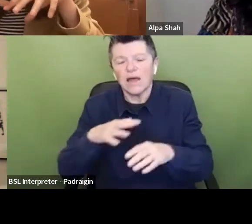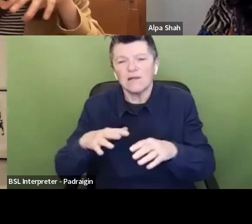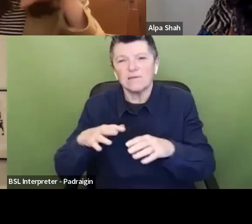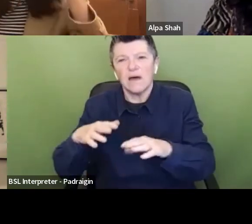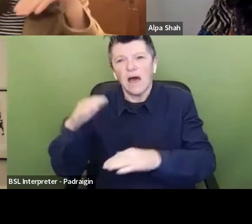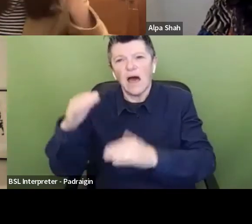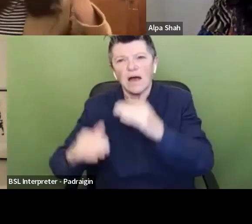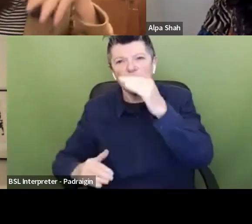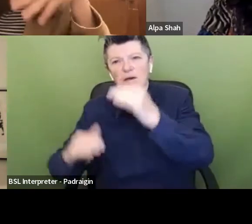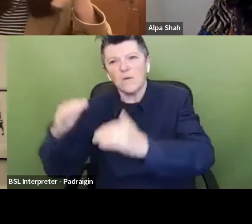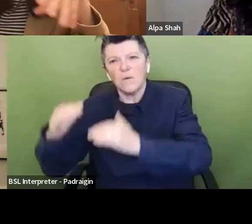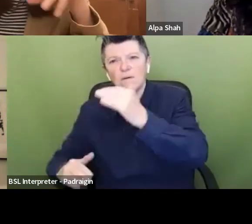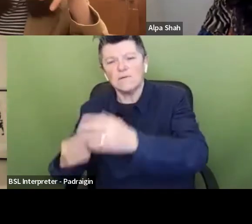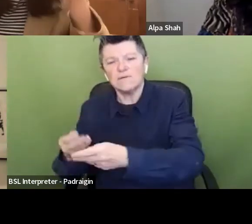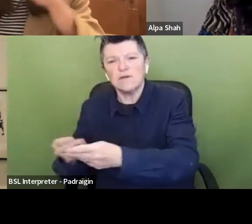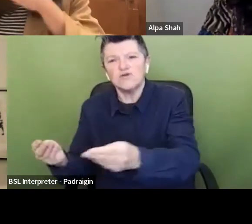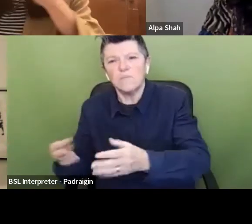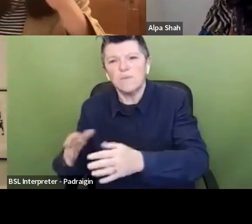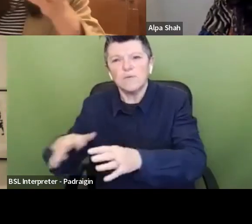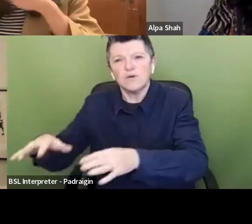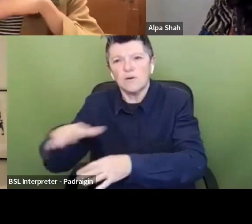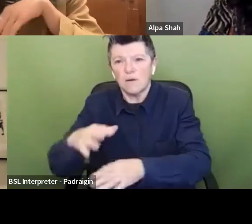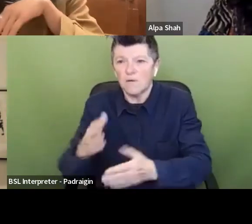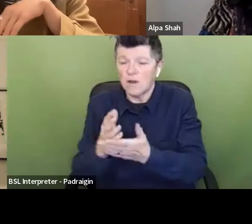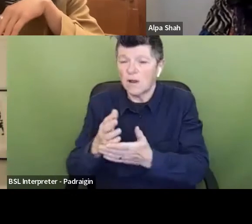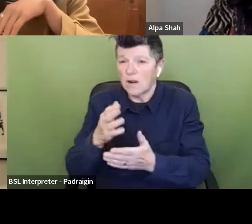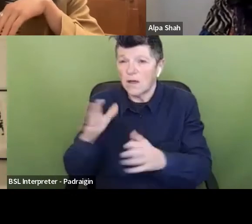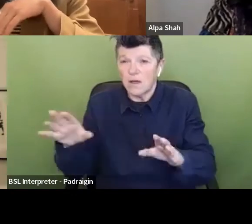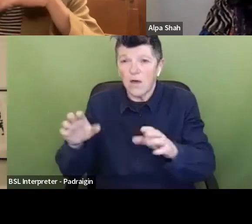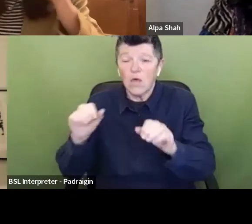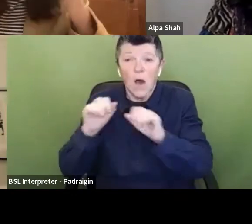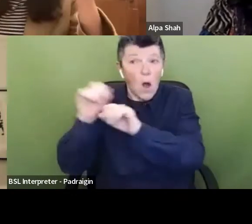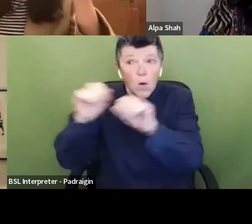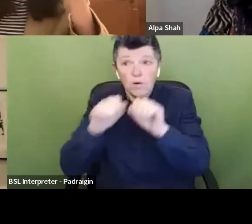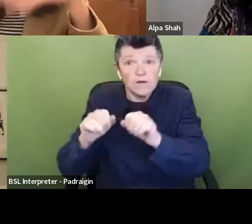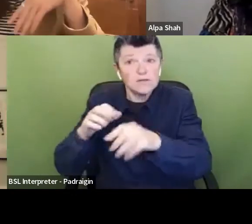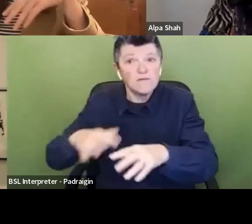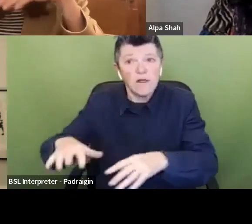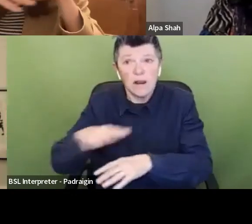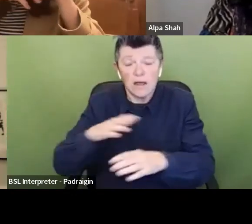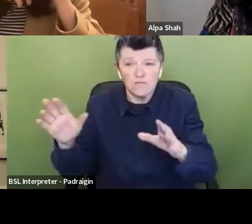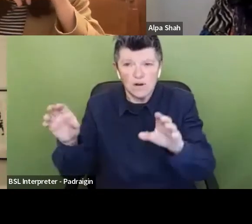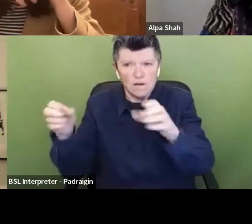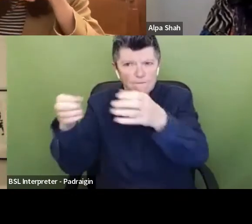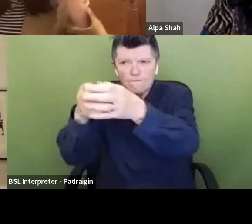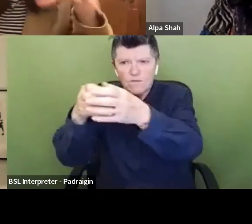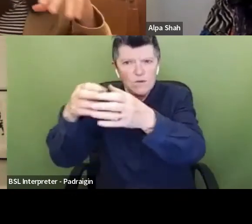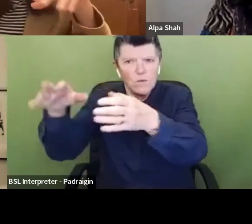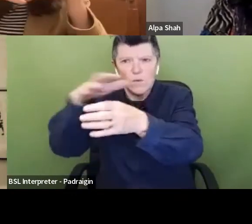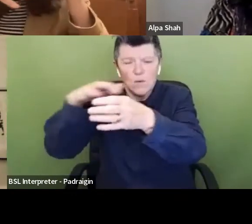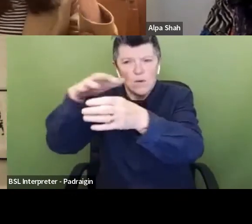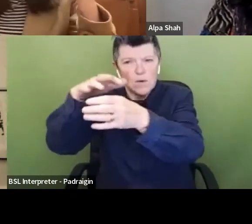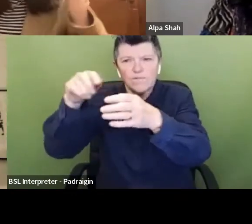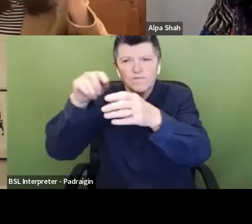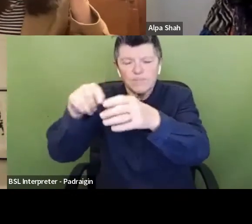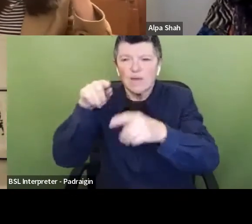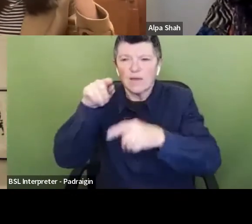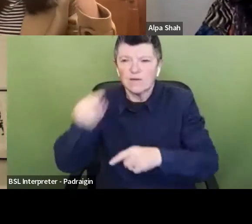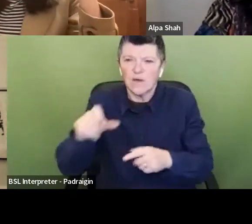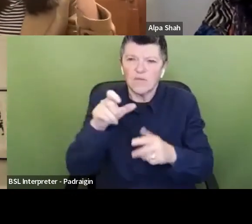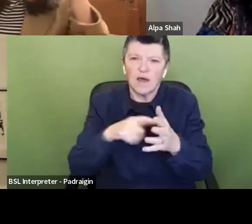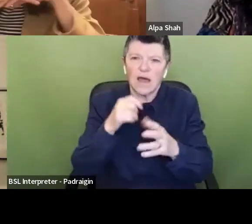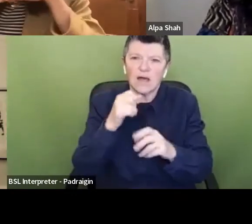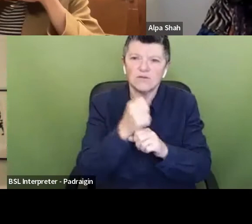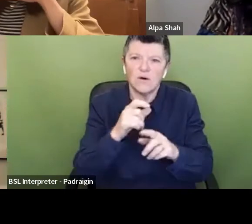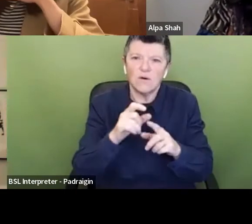few families directly own land, with the whole kind of leasehold and freehold division, where Cadogan family is the freehold